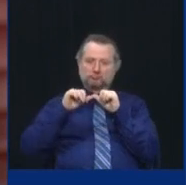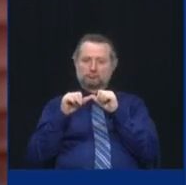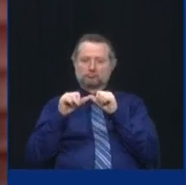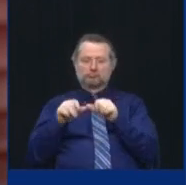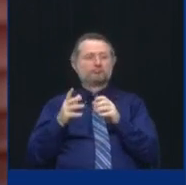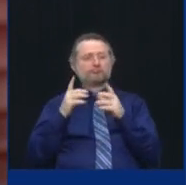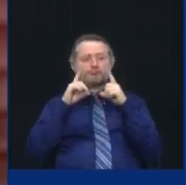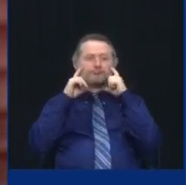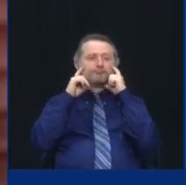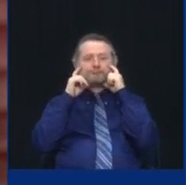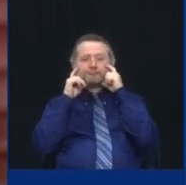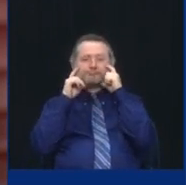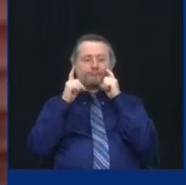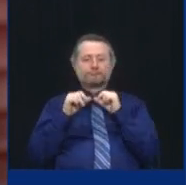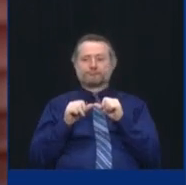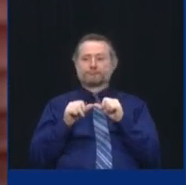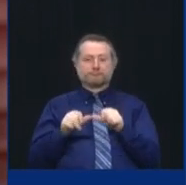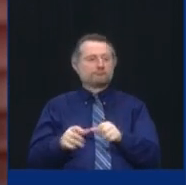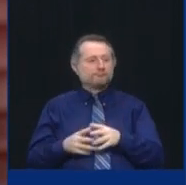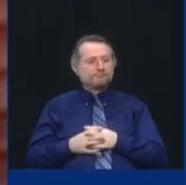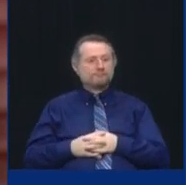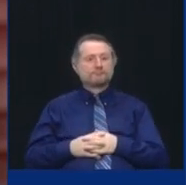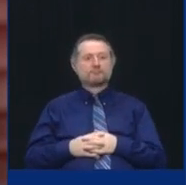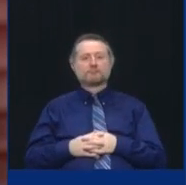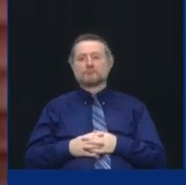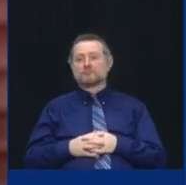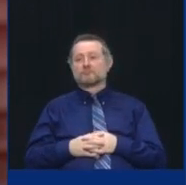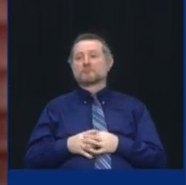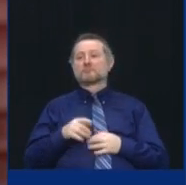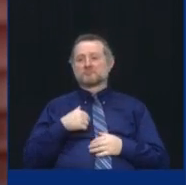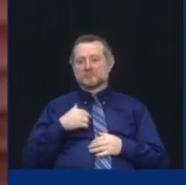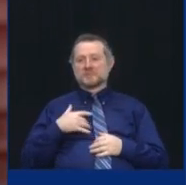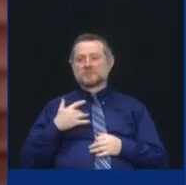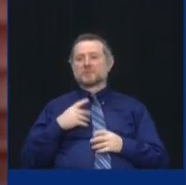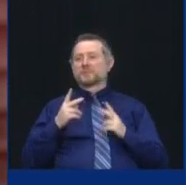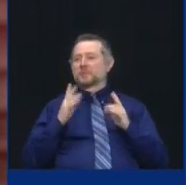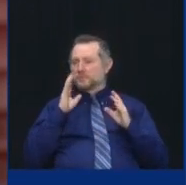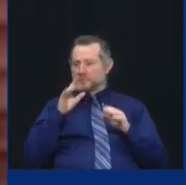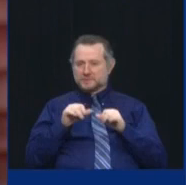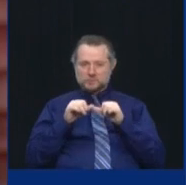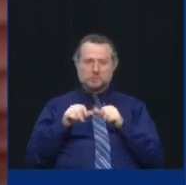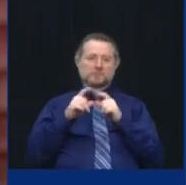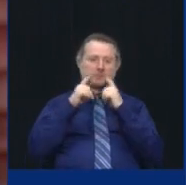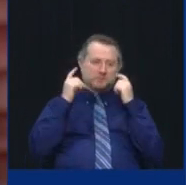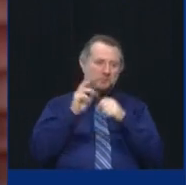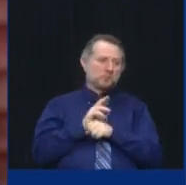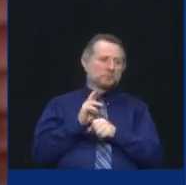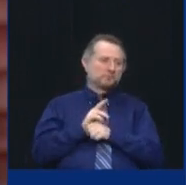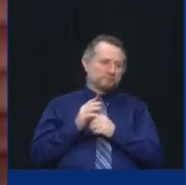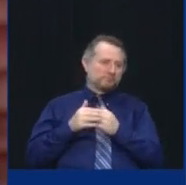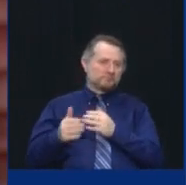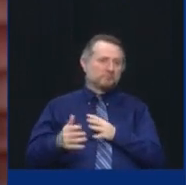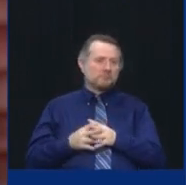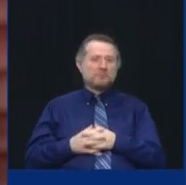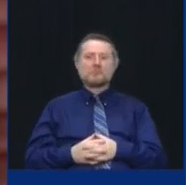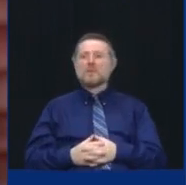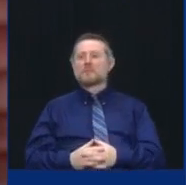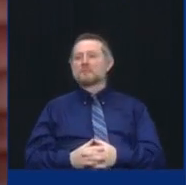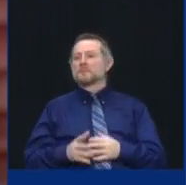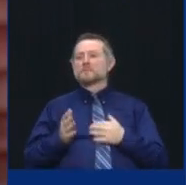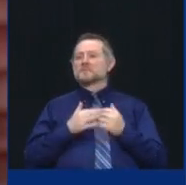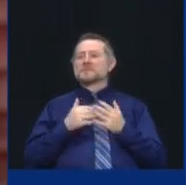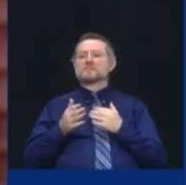cetera. So, and I think you're going to see a lot of people wearing masks going forward. But it is up